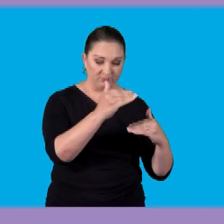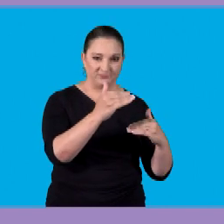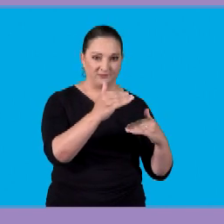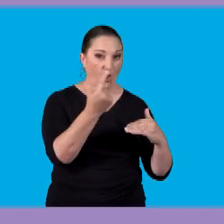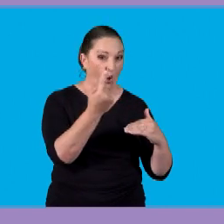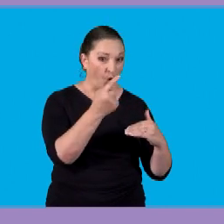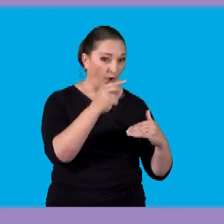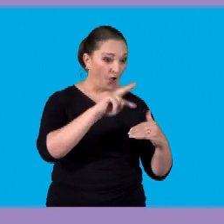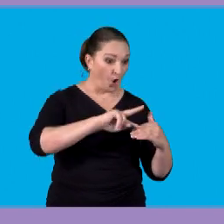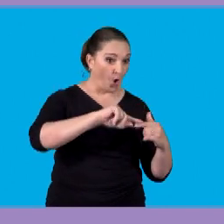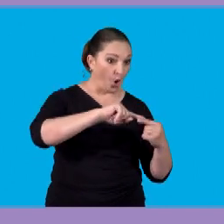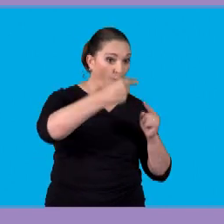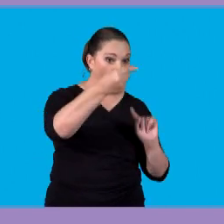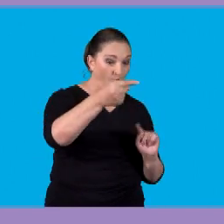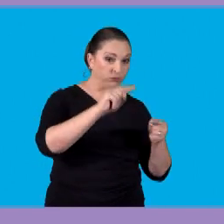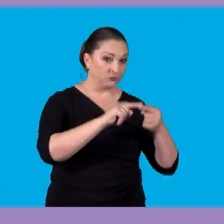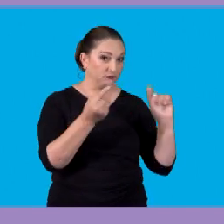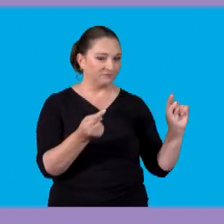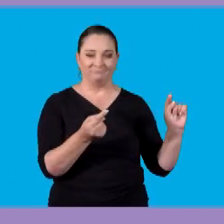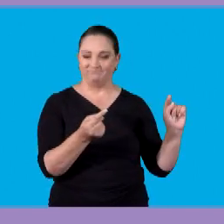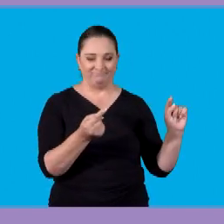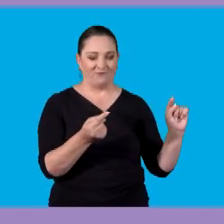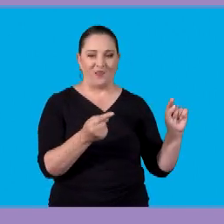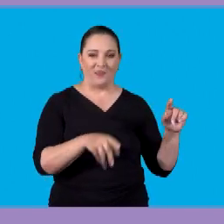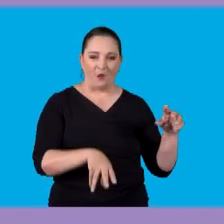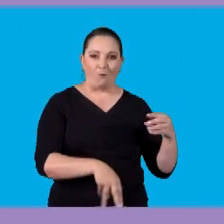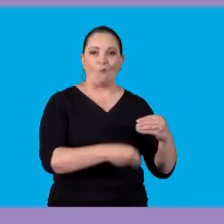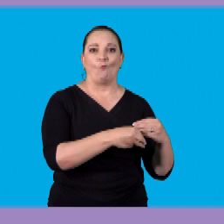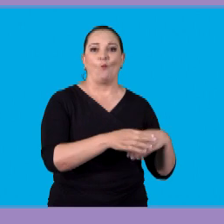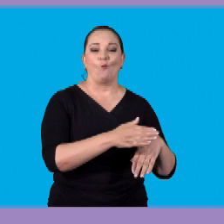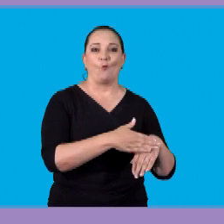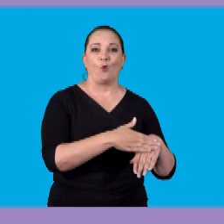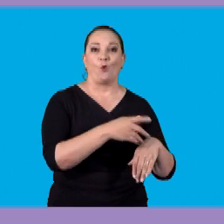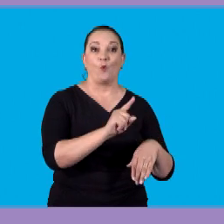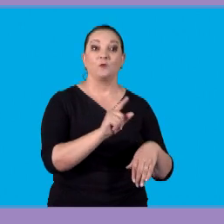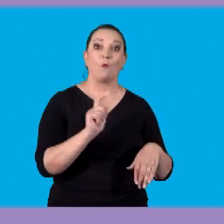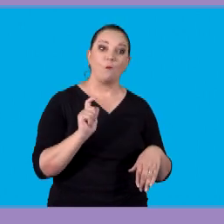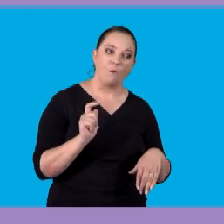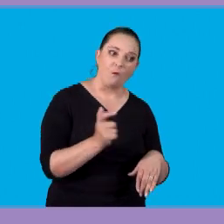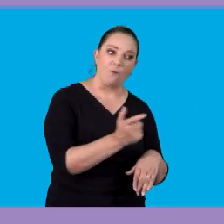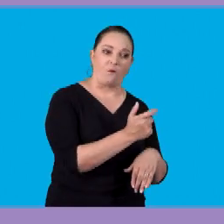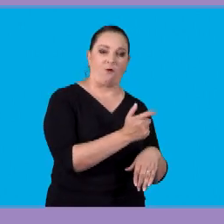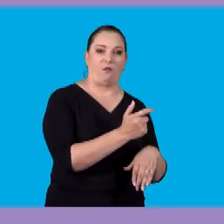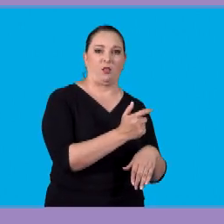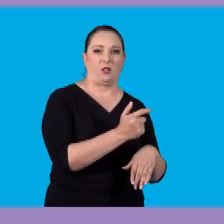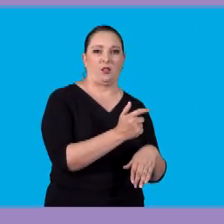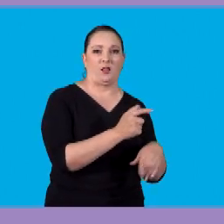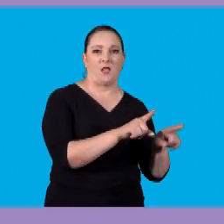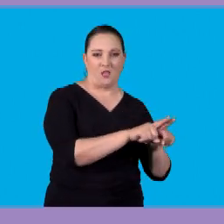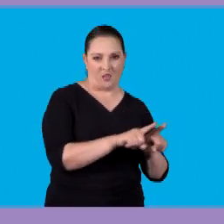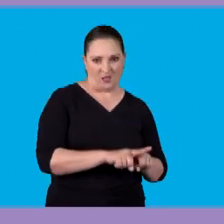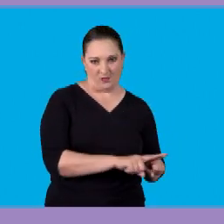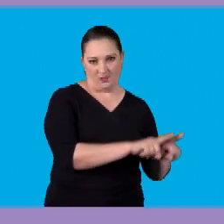equal, but they are all equal. So all of these sides are equal. That means that LM is equals